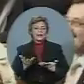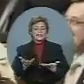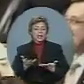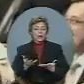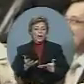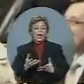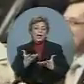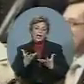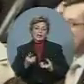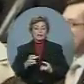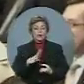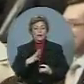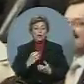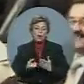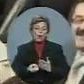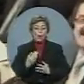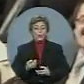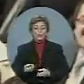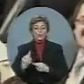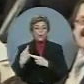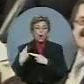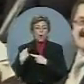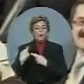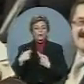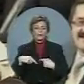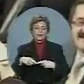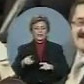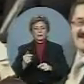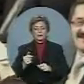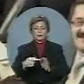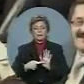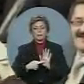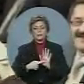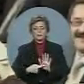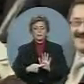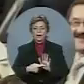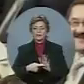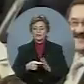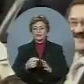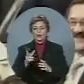I will say, Mr. Speaker, that the former